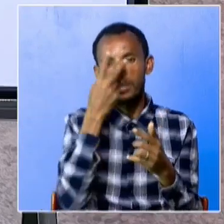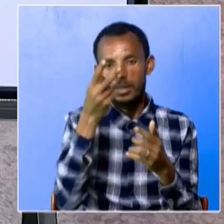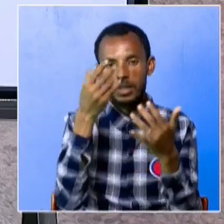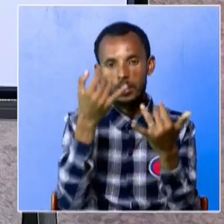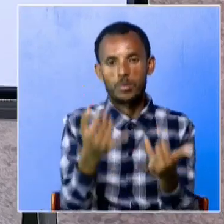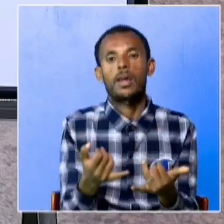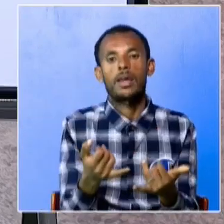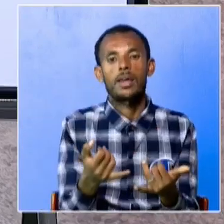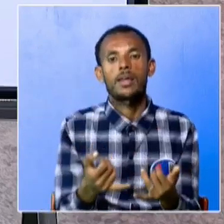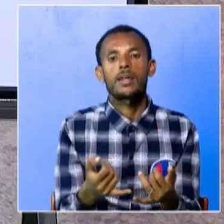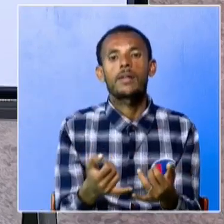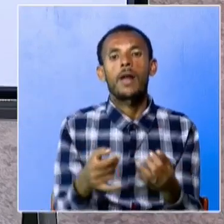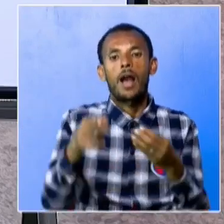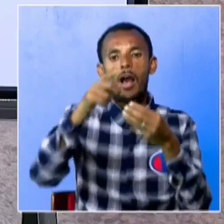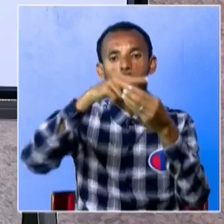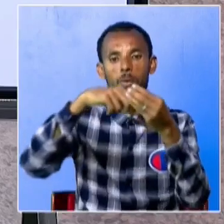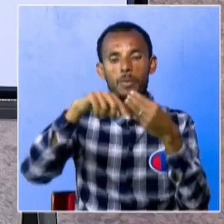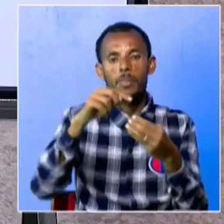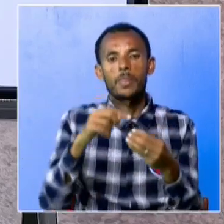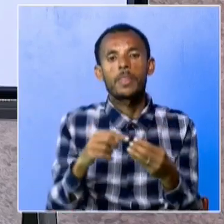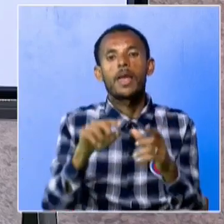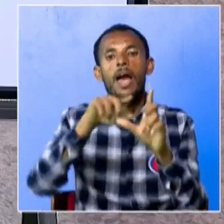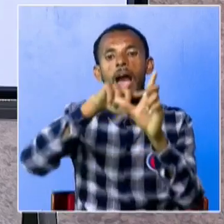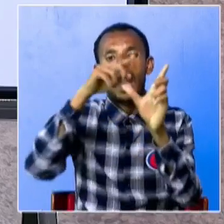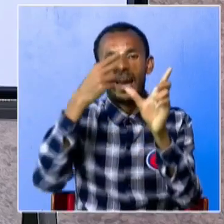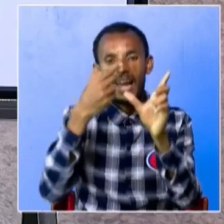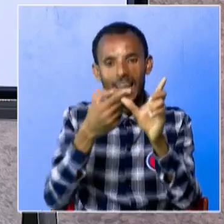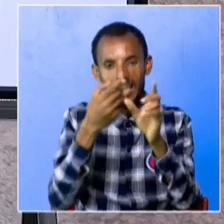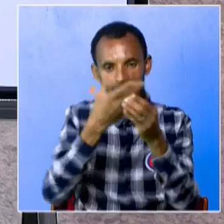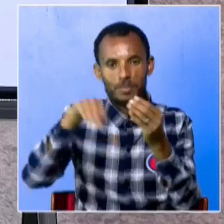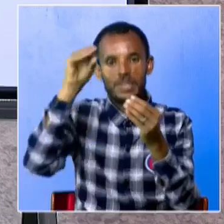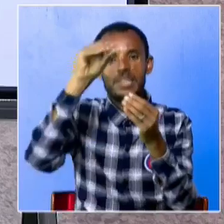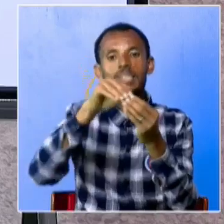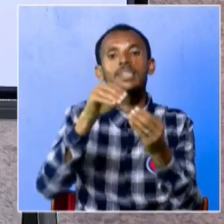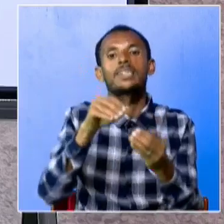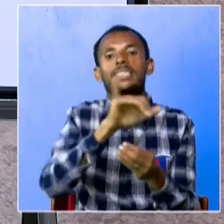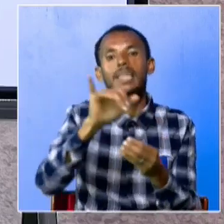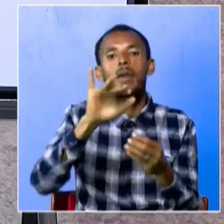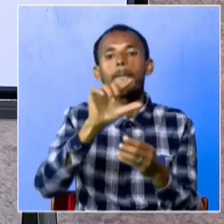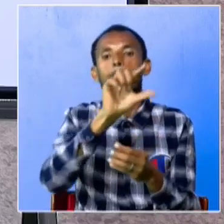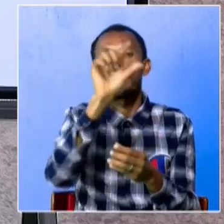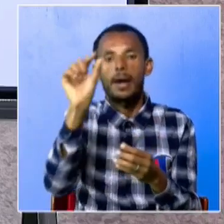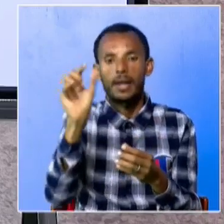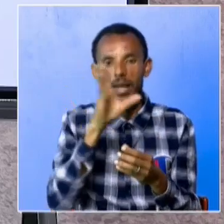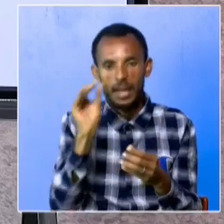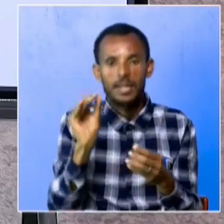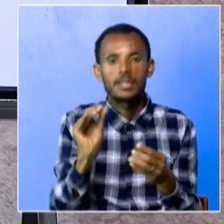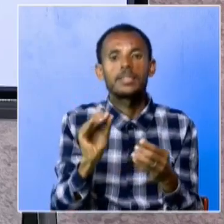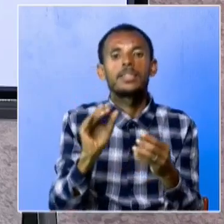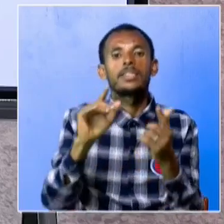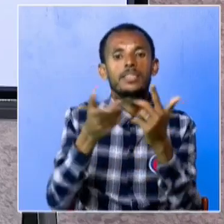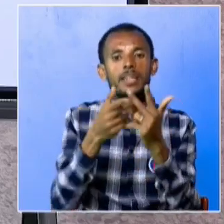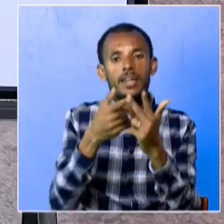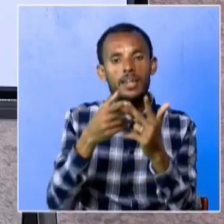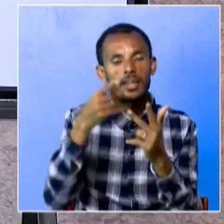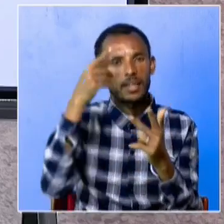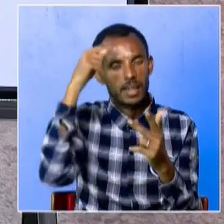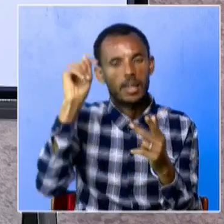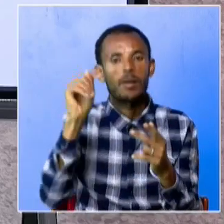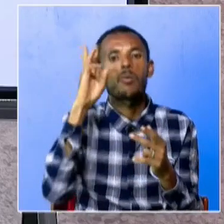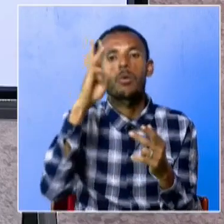is about angles subtended by the same arc. And the third theorem will be